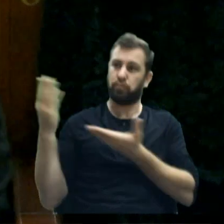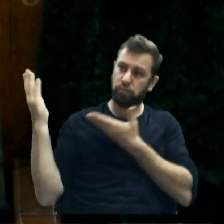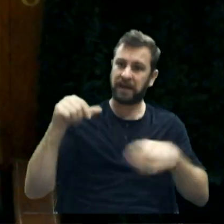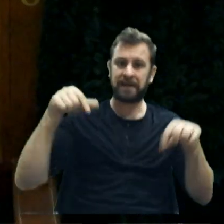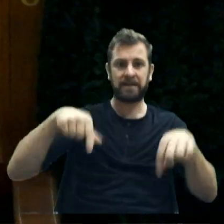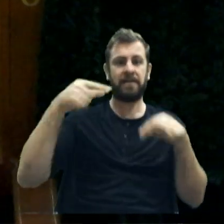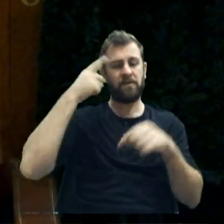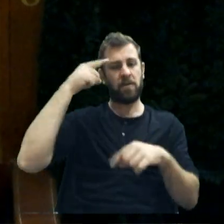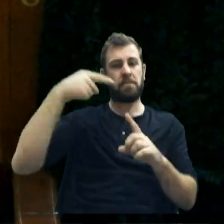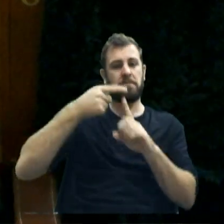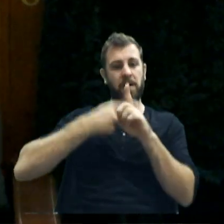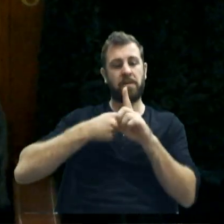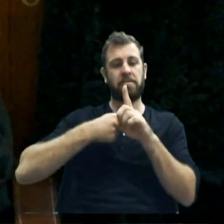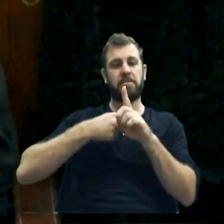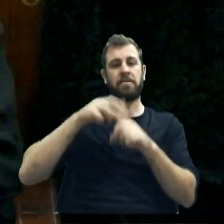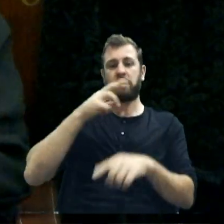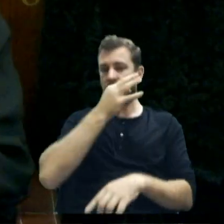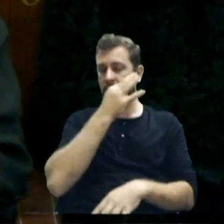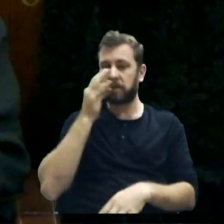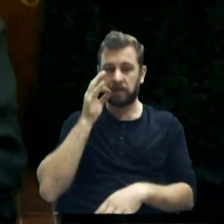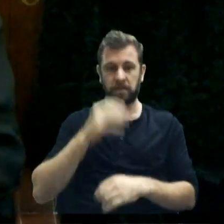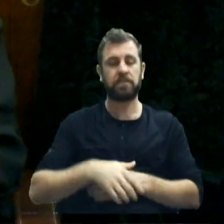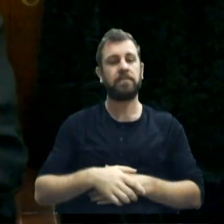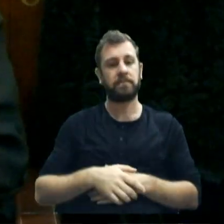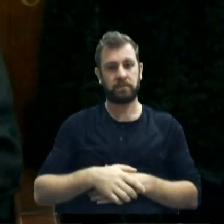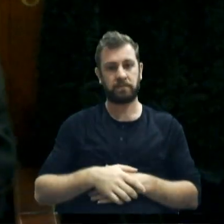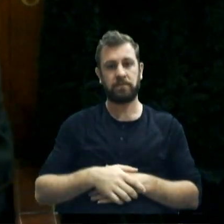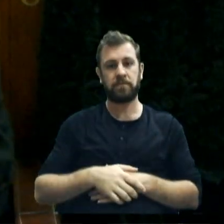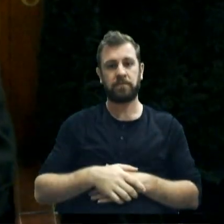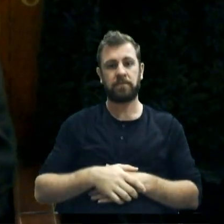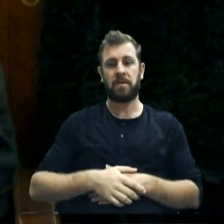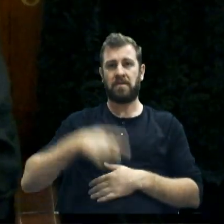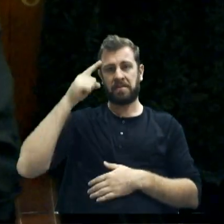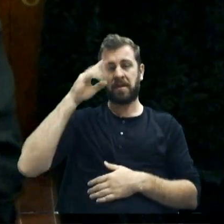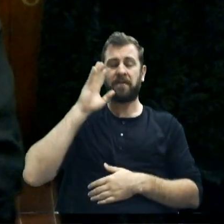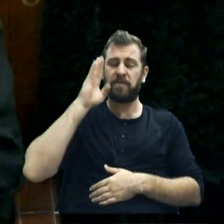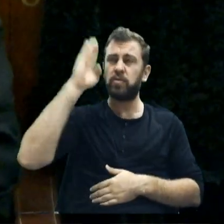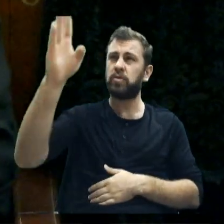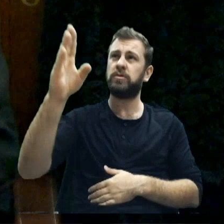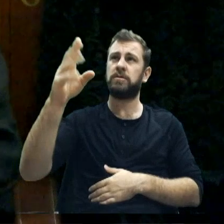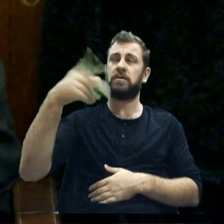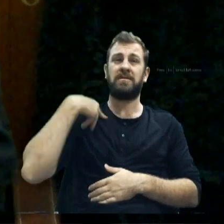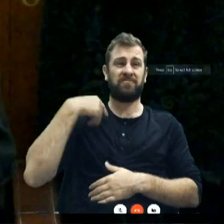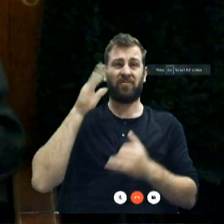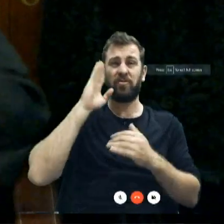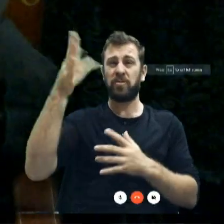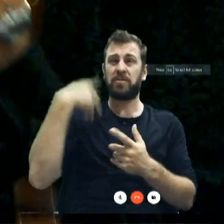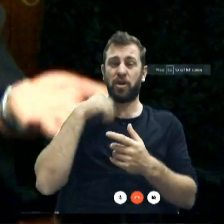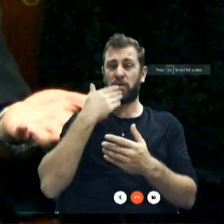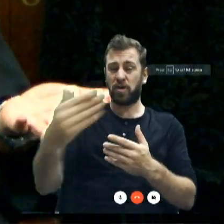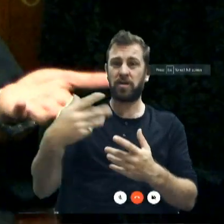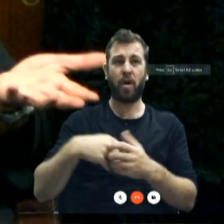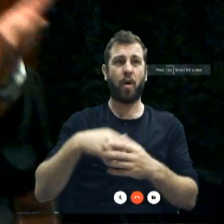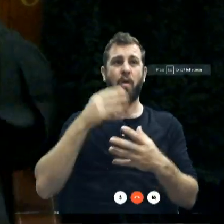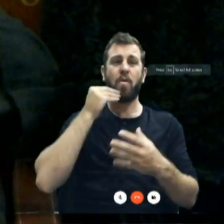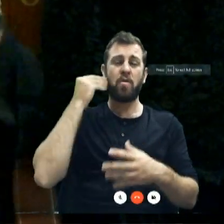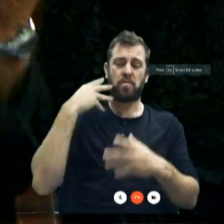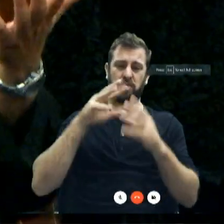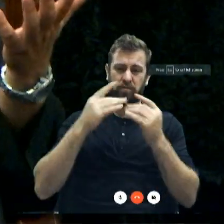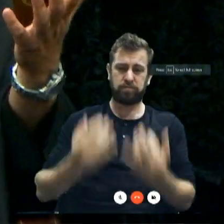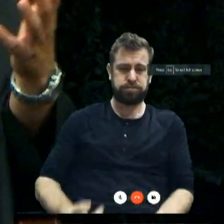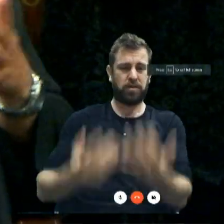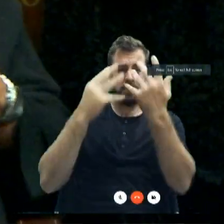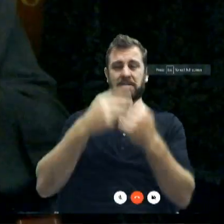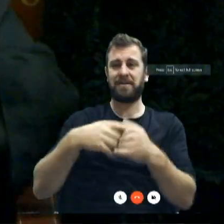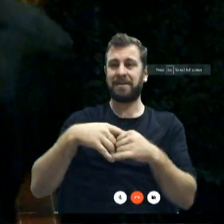All of us are worried about what our future will be, Molana. Our future doesn't look bright. Homes are burning, divorce rates are up, kids are